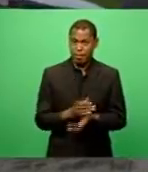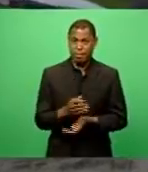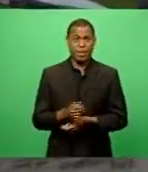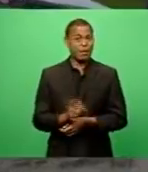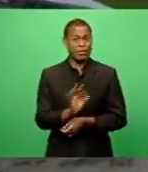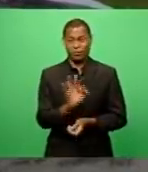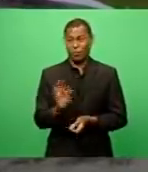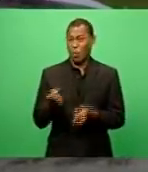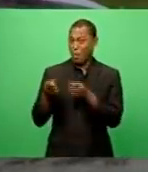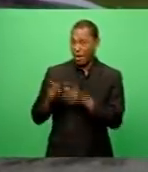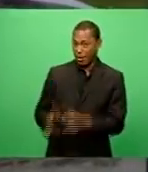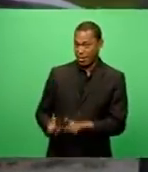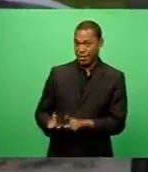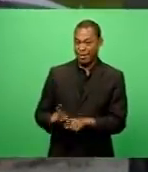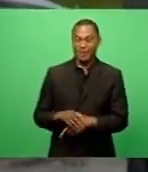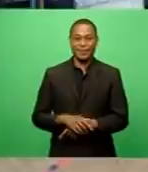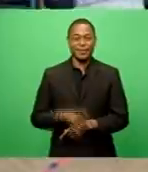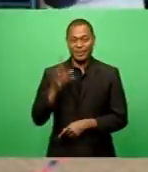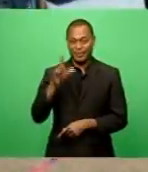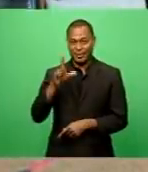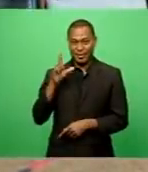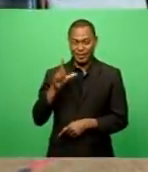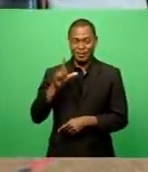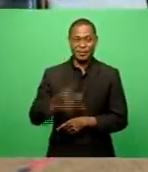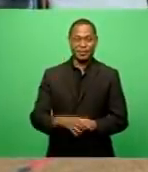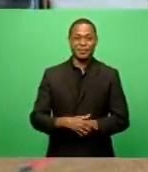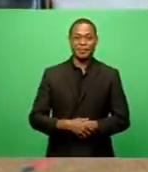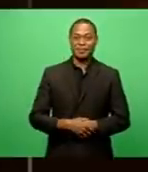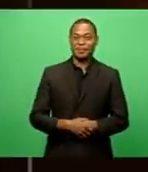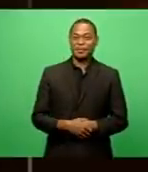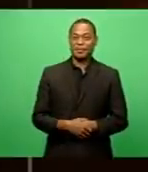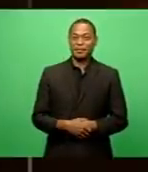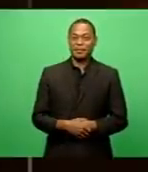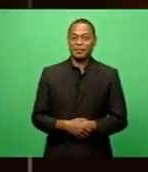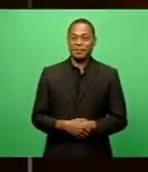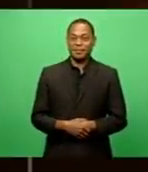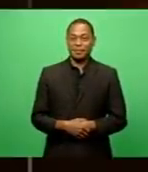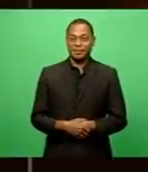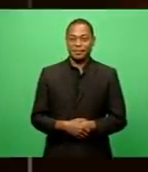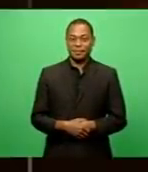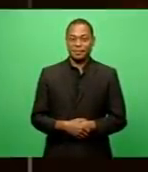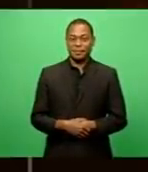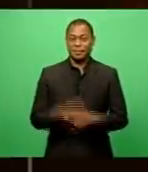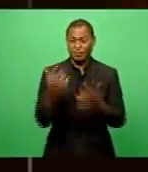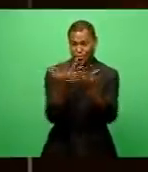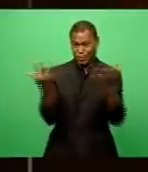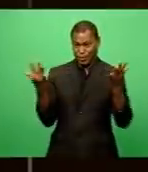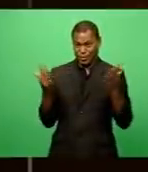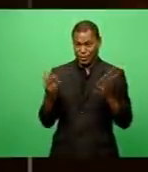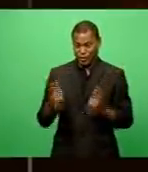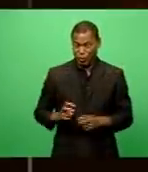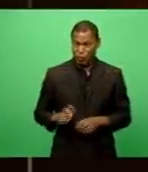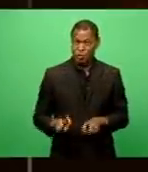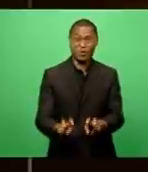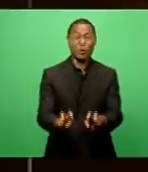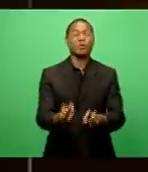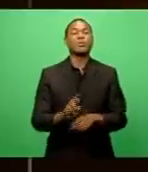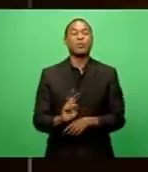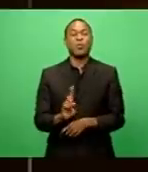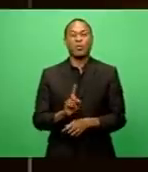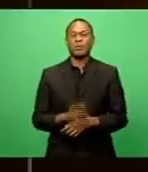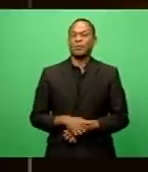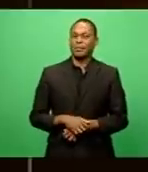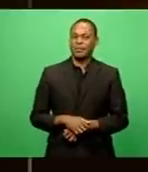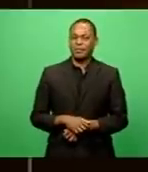last night. Sainiani Boila, FBC News. Public service transport providers were given the green